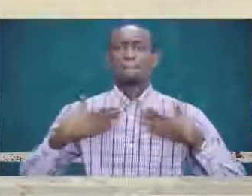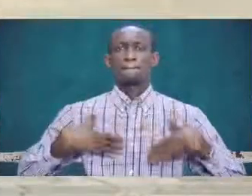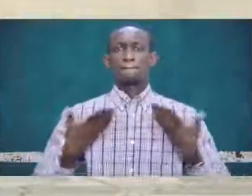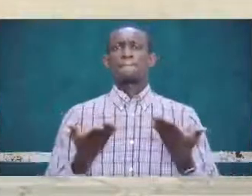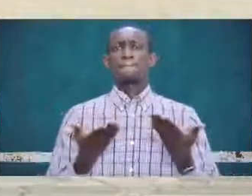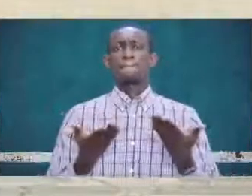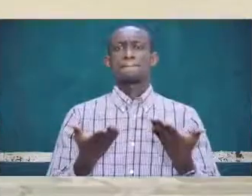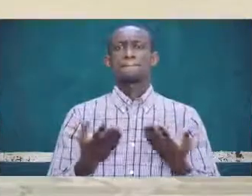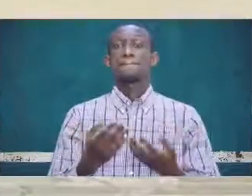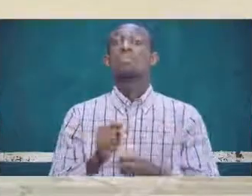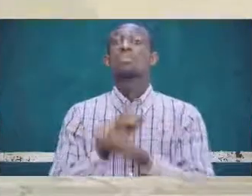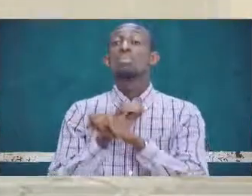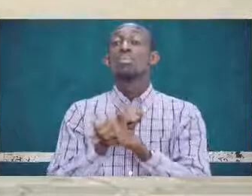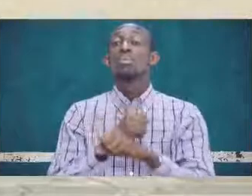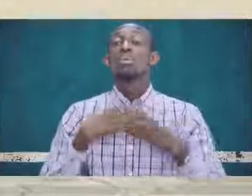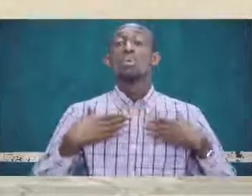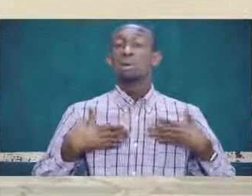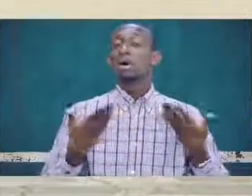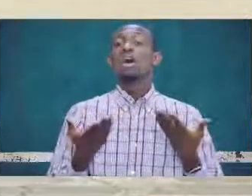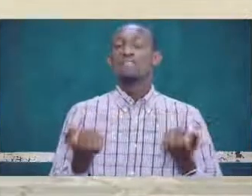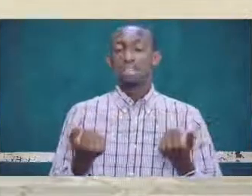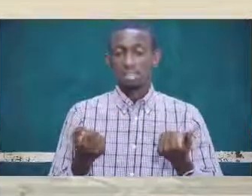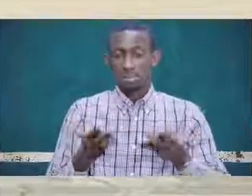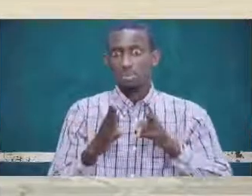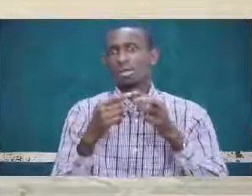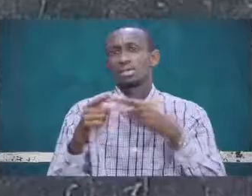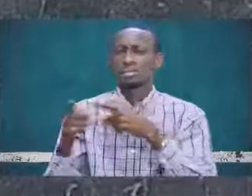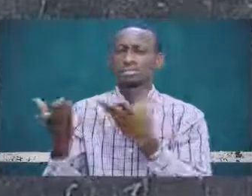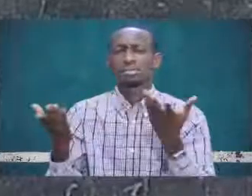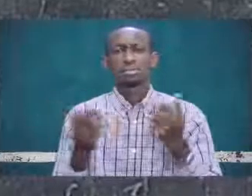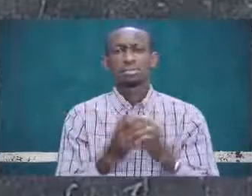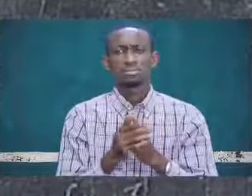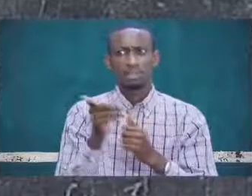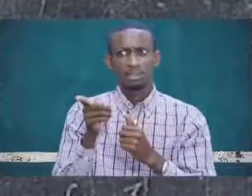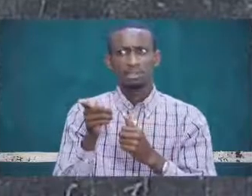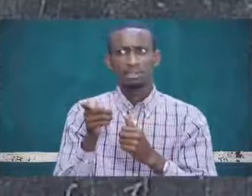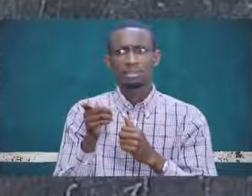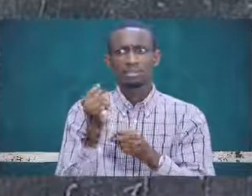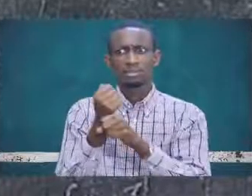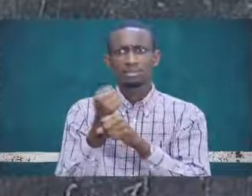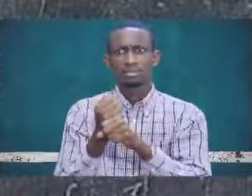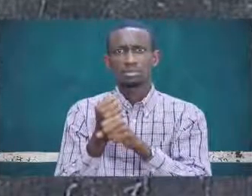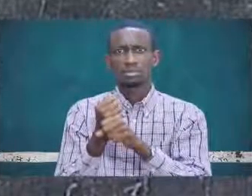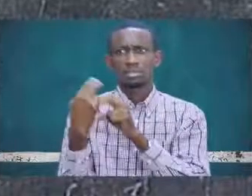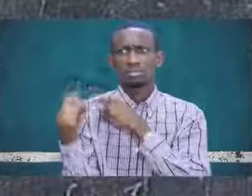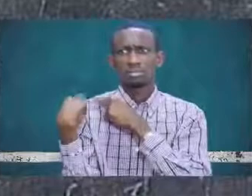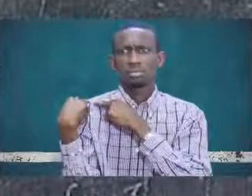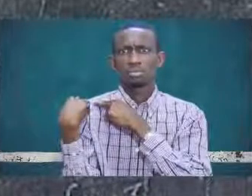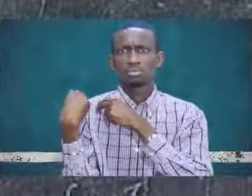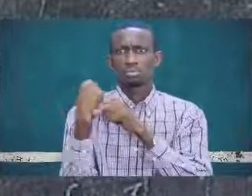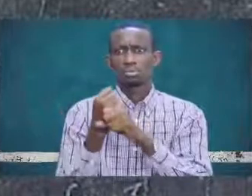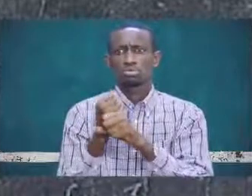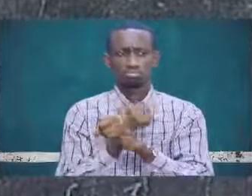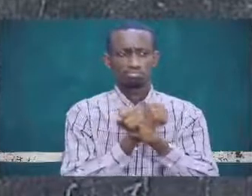from any mechanical substances. Either the hydrochloric acid can act as a line of defense, all right, protecting the body from bacteria or